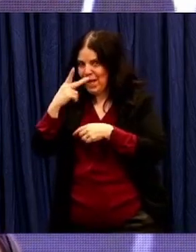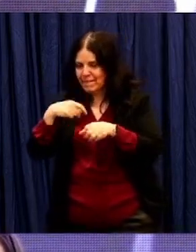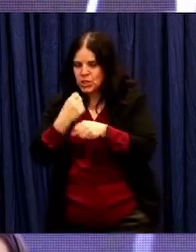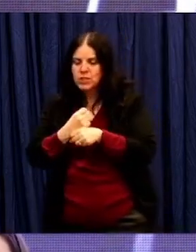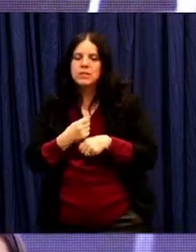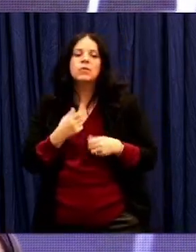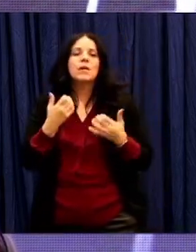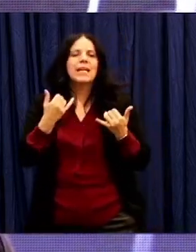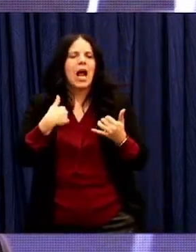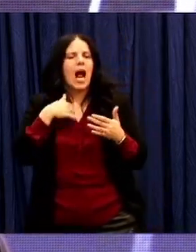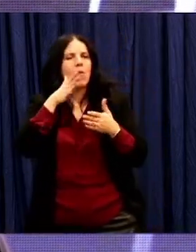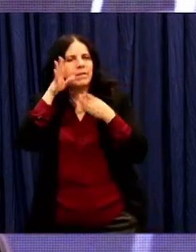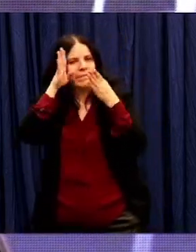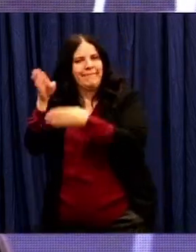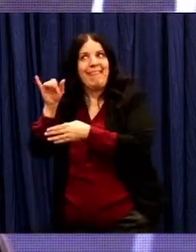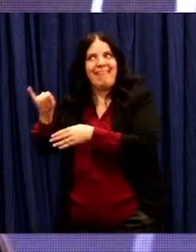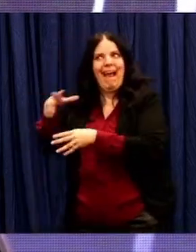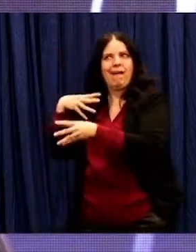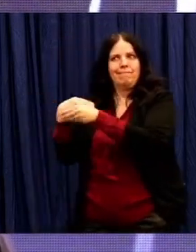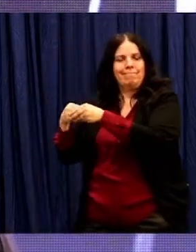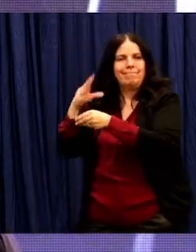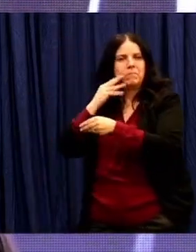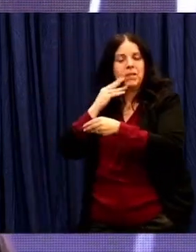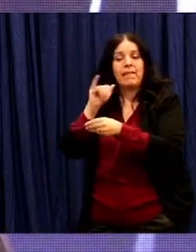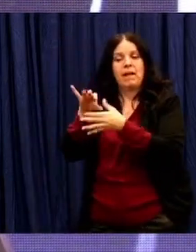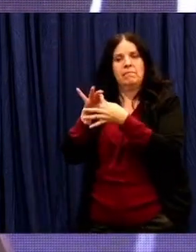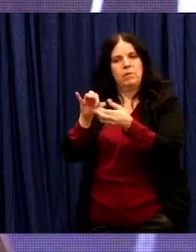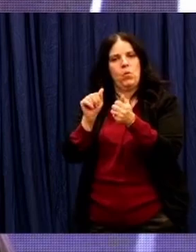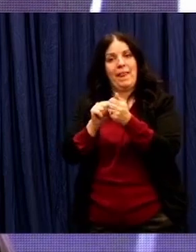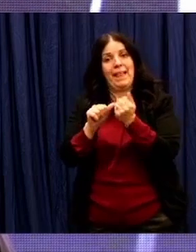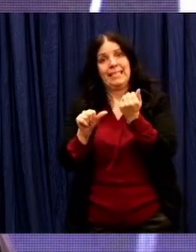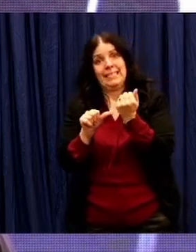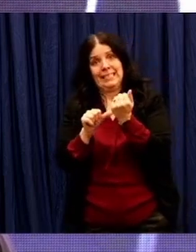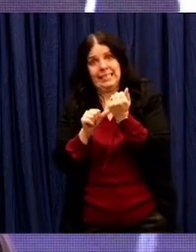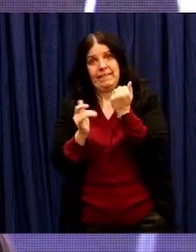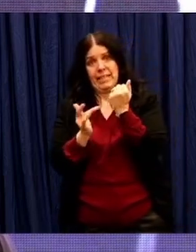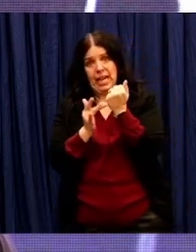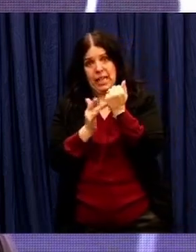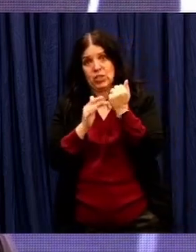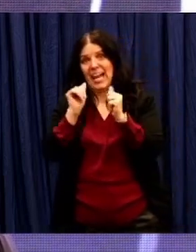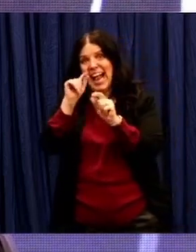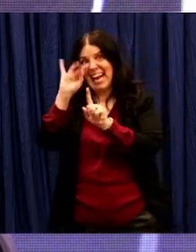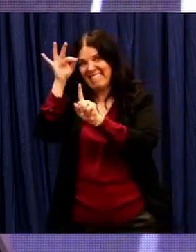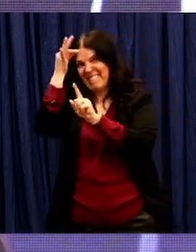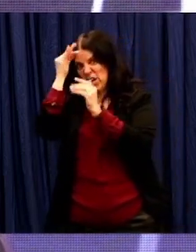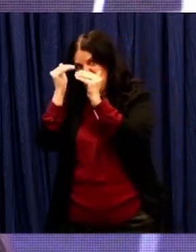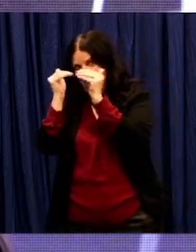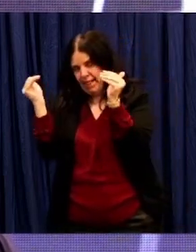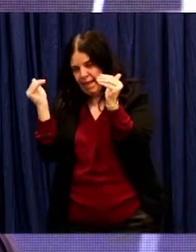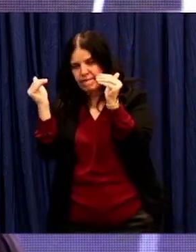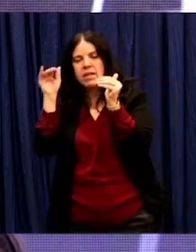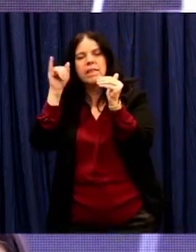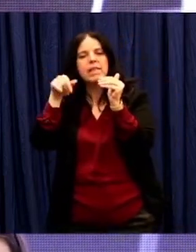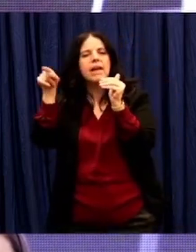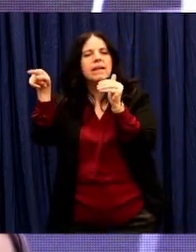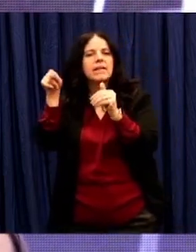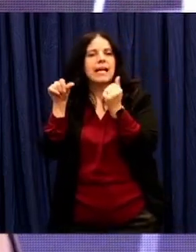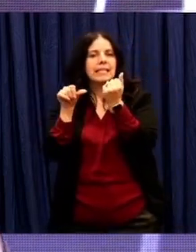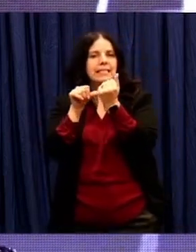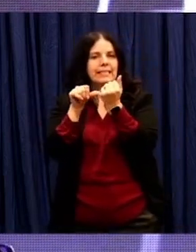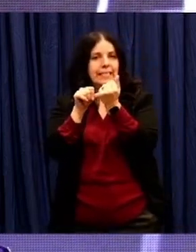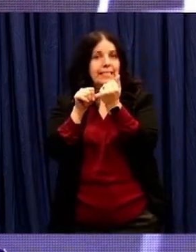the discussion today is on assistive technology at the federal level, which is the Assistive